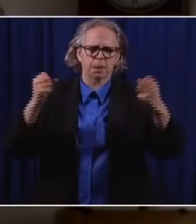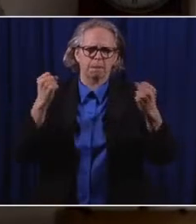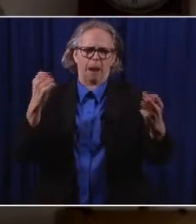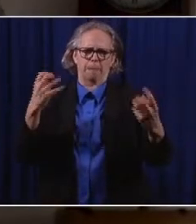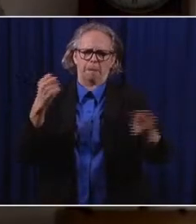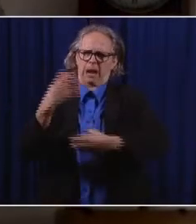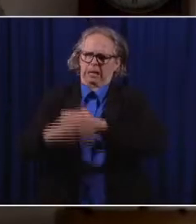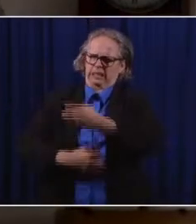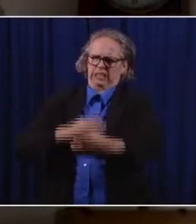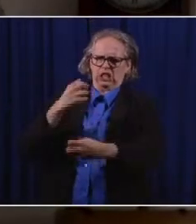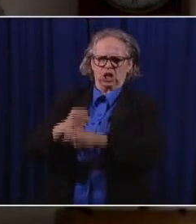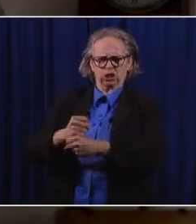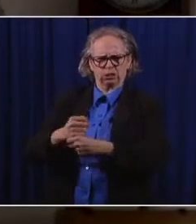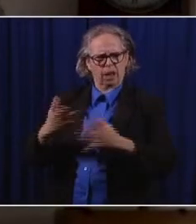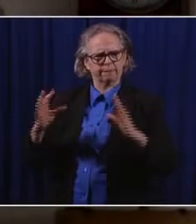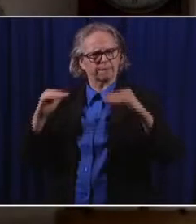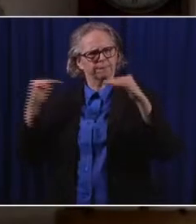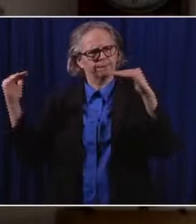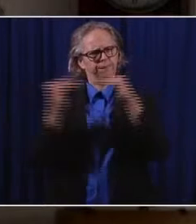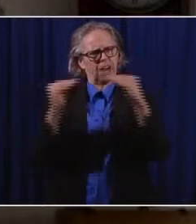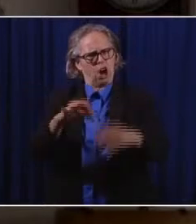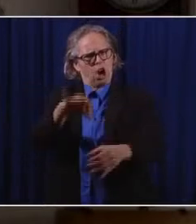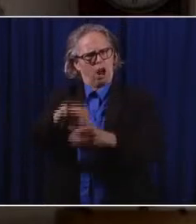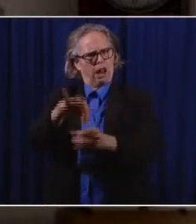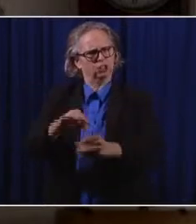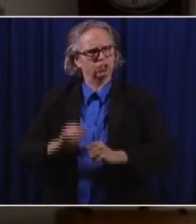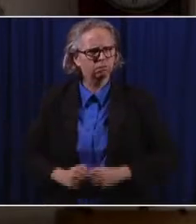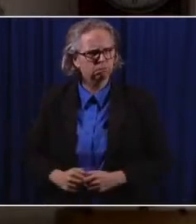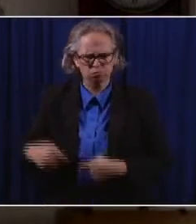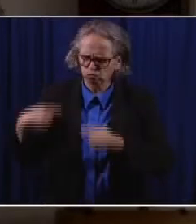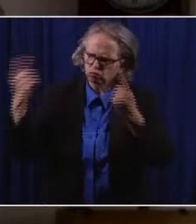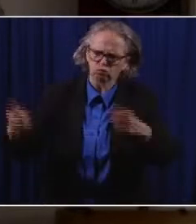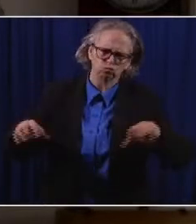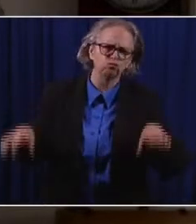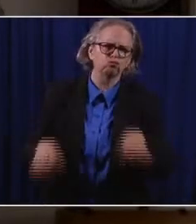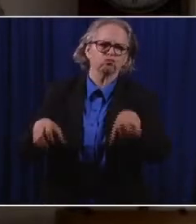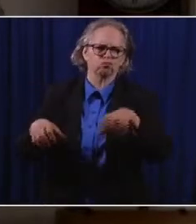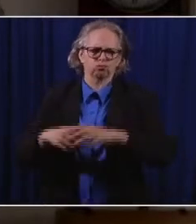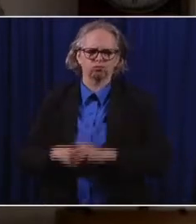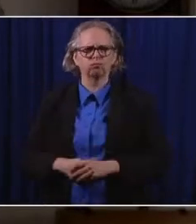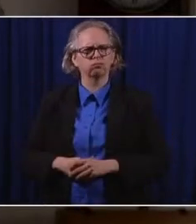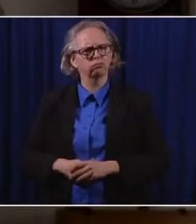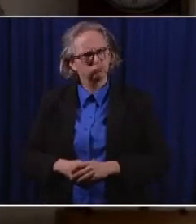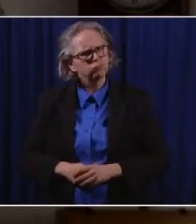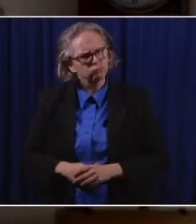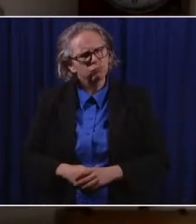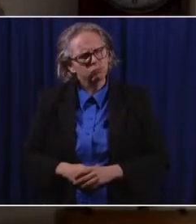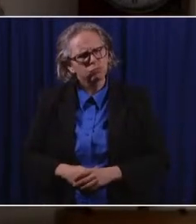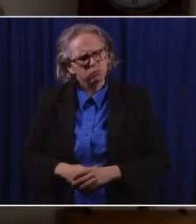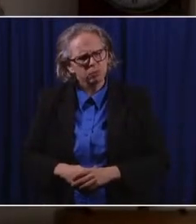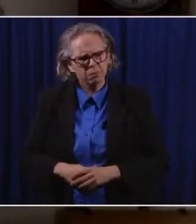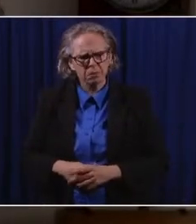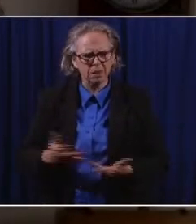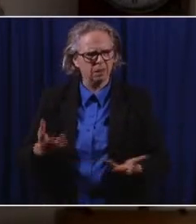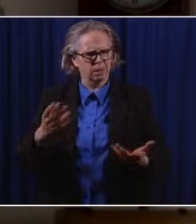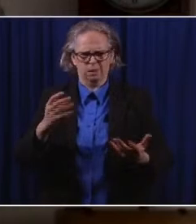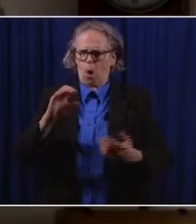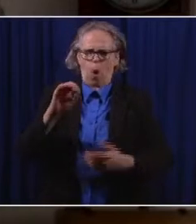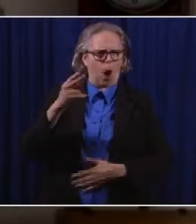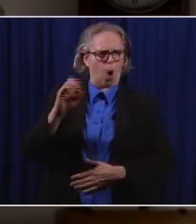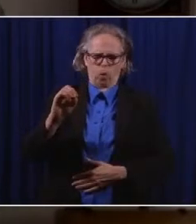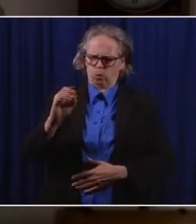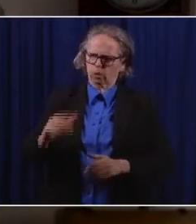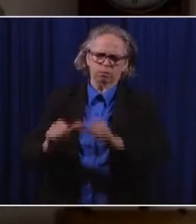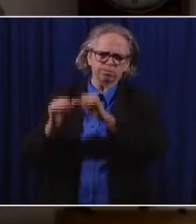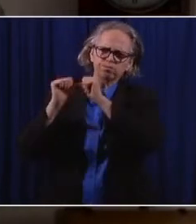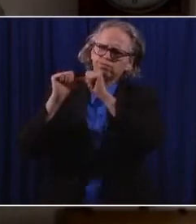history, and because of what we have done in the past and what we're going to continue to do, Ohioans can be